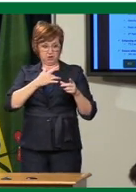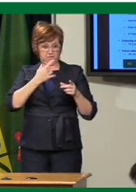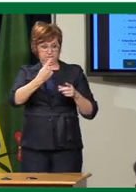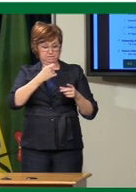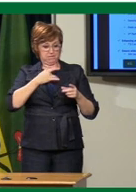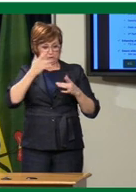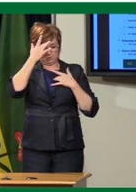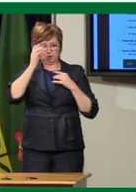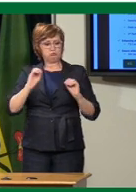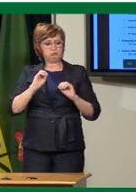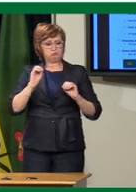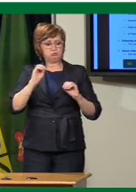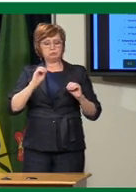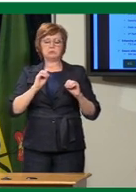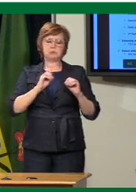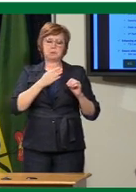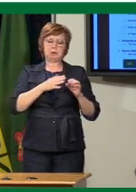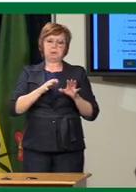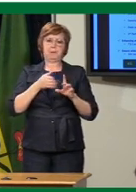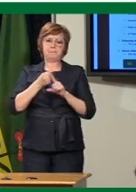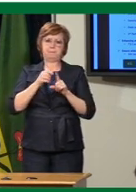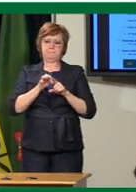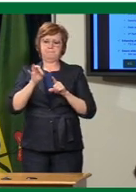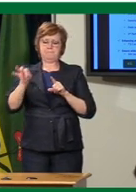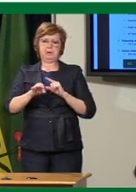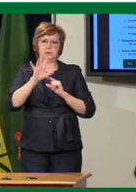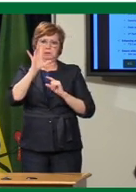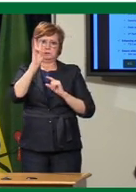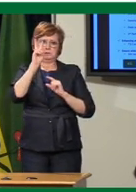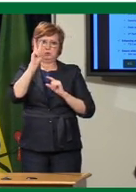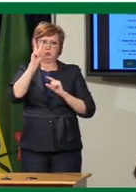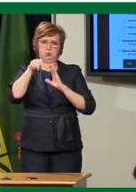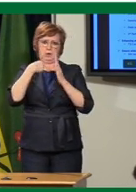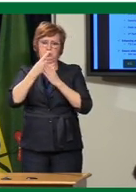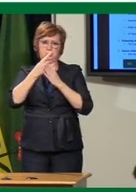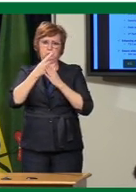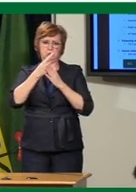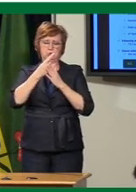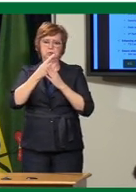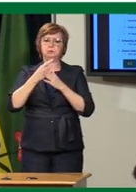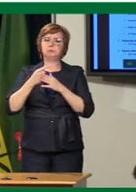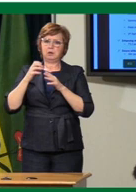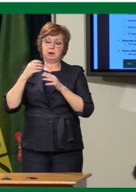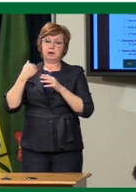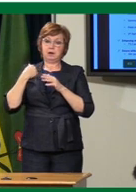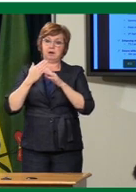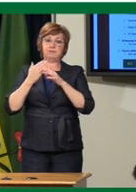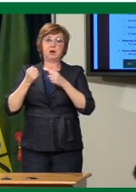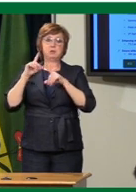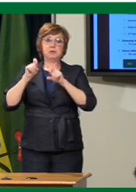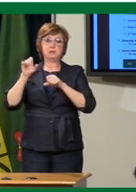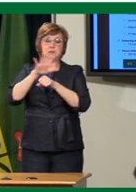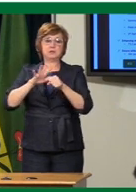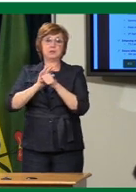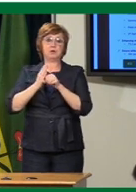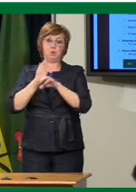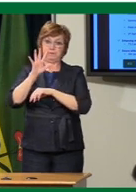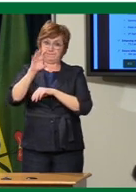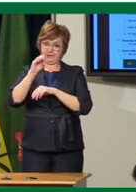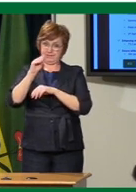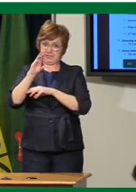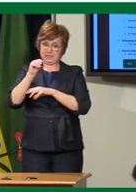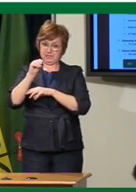the timeline can be up to 72 hours to schedule a test at one of the more than 50 testing sites across the province. Once a